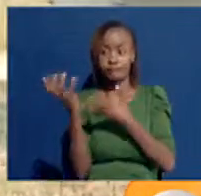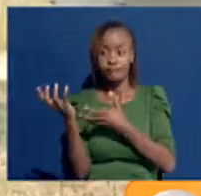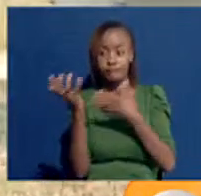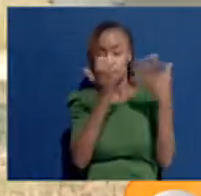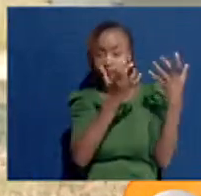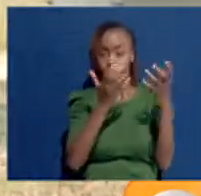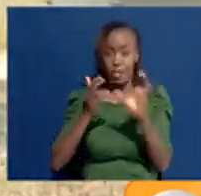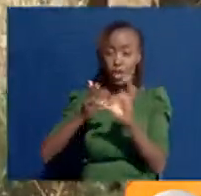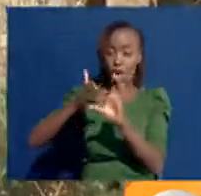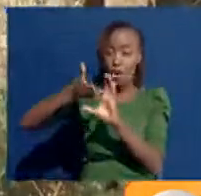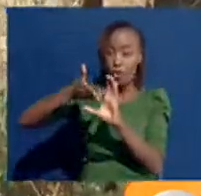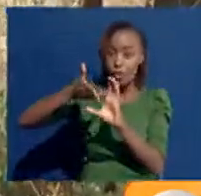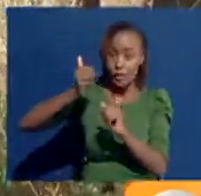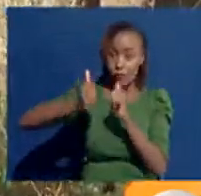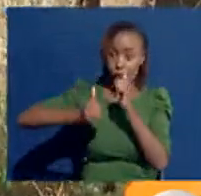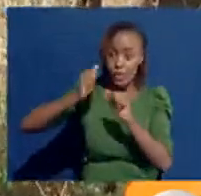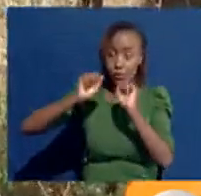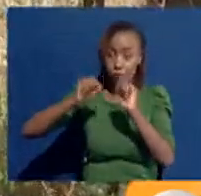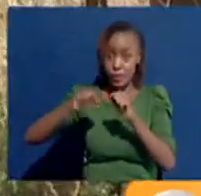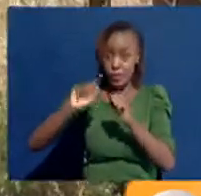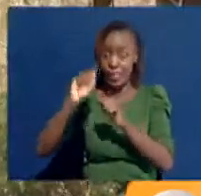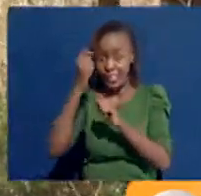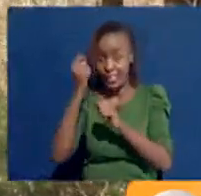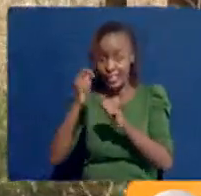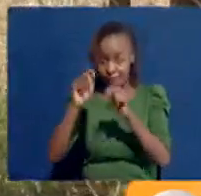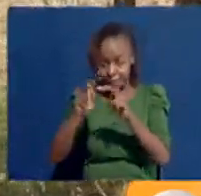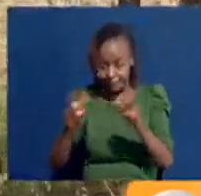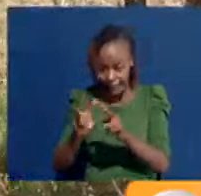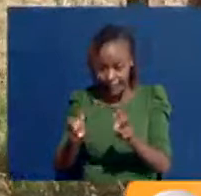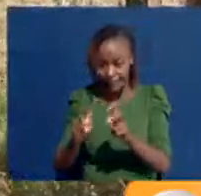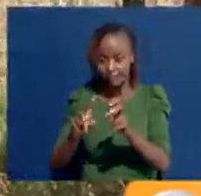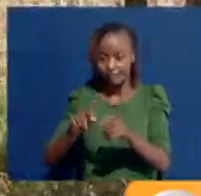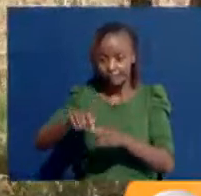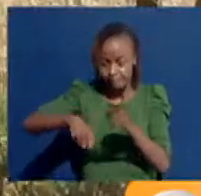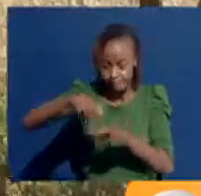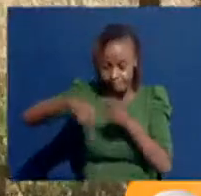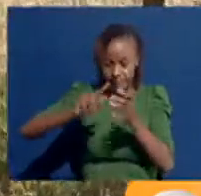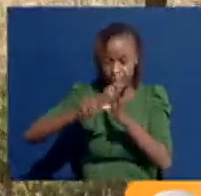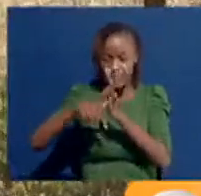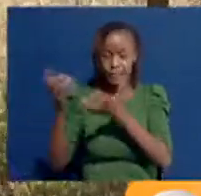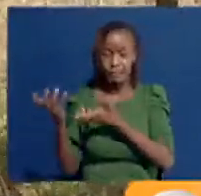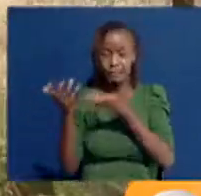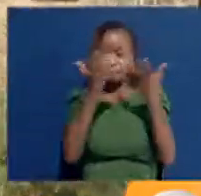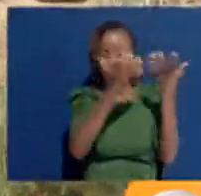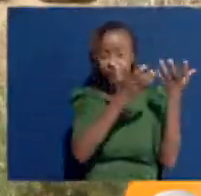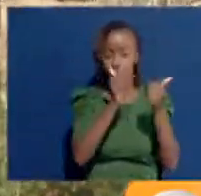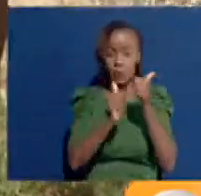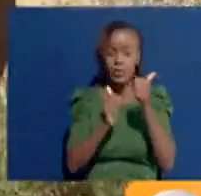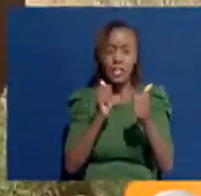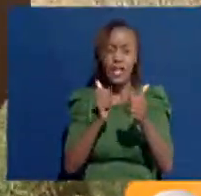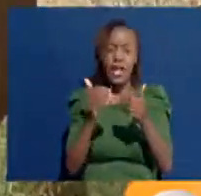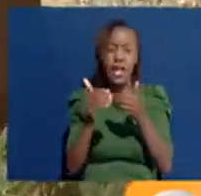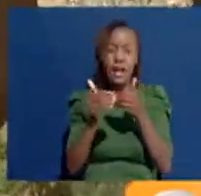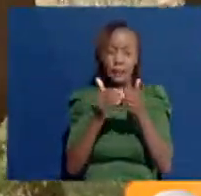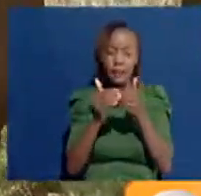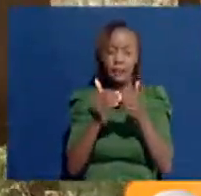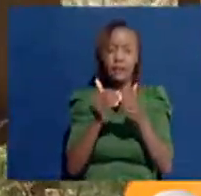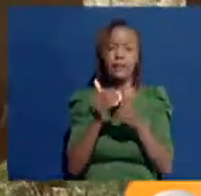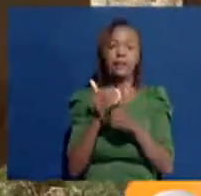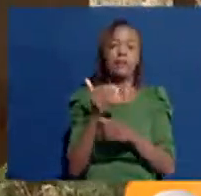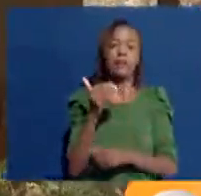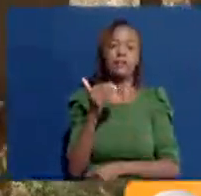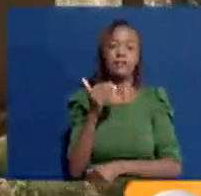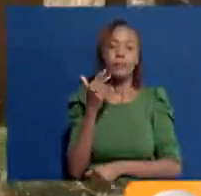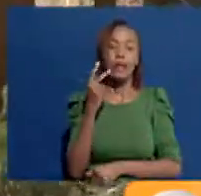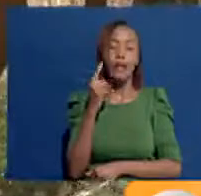see Kenya extract and export a minimum of 120,000 barrels of crude oil to both